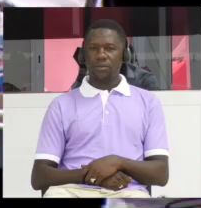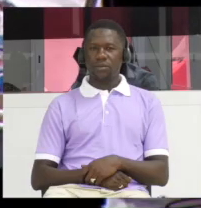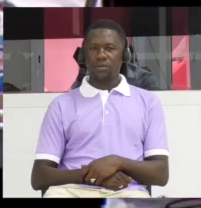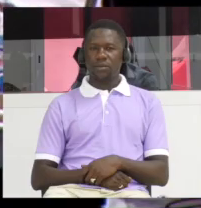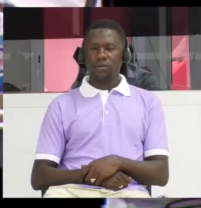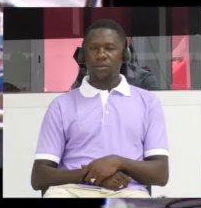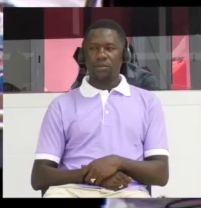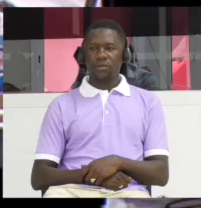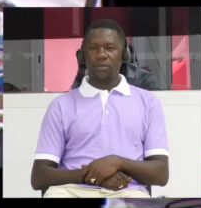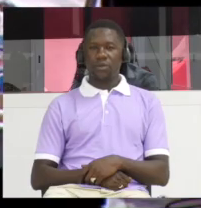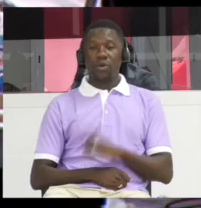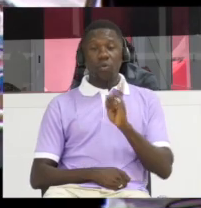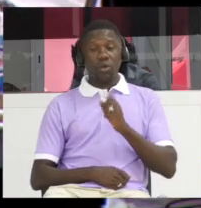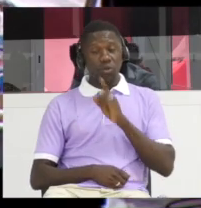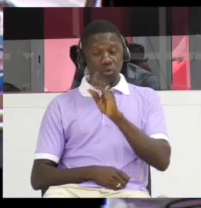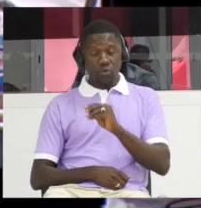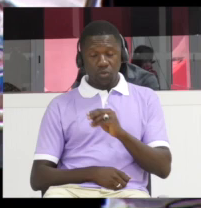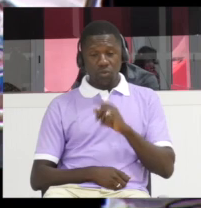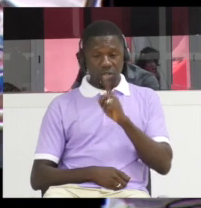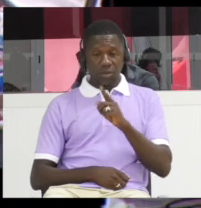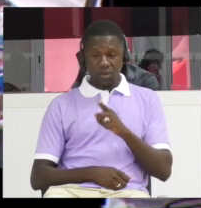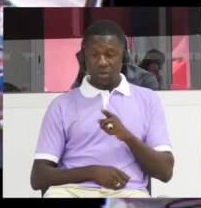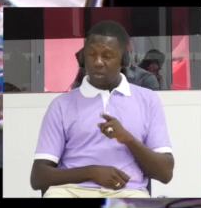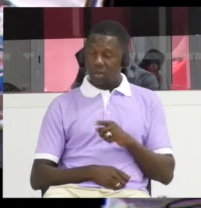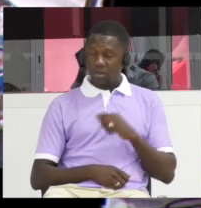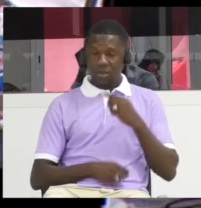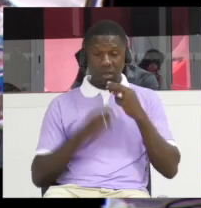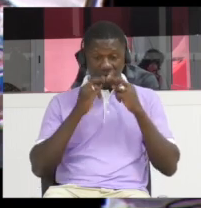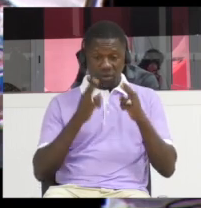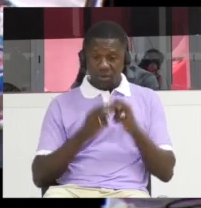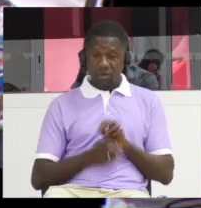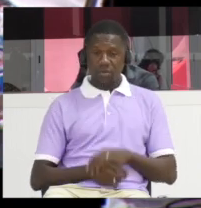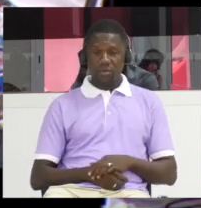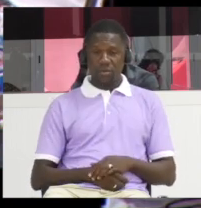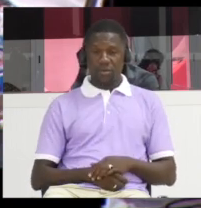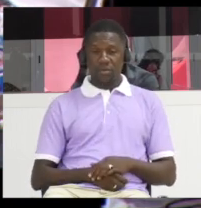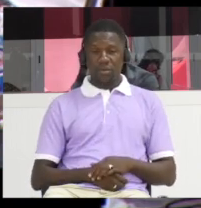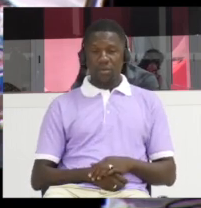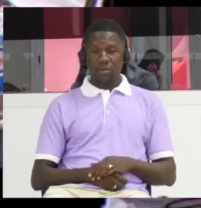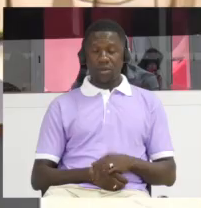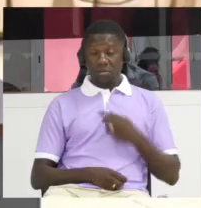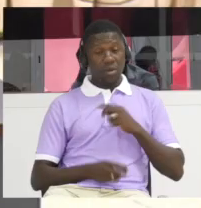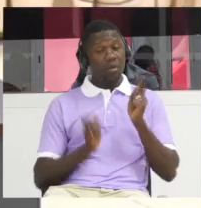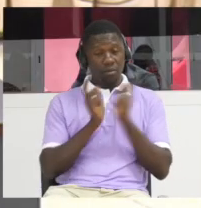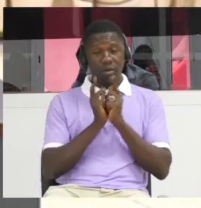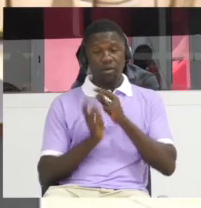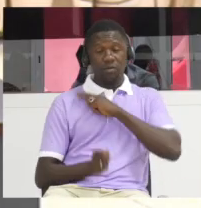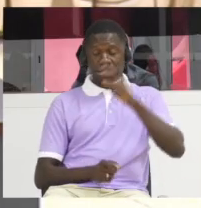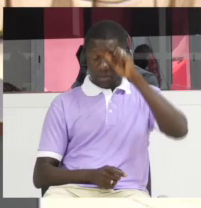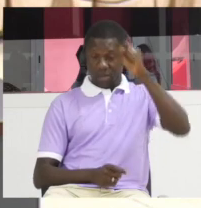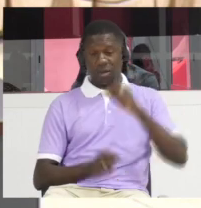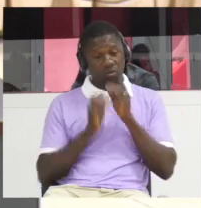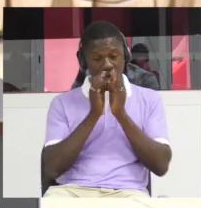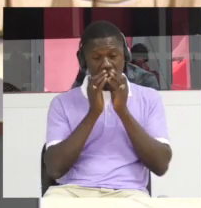And what did you do with that information? Oh, I informed the Vice President as soon as he arrived in the office.